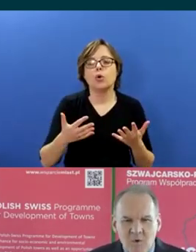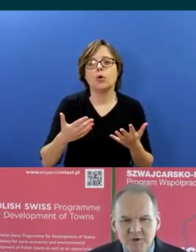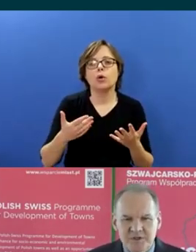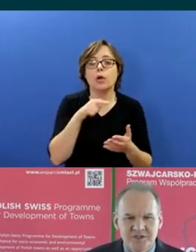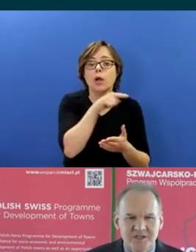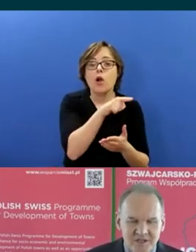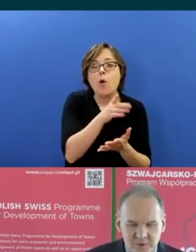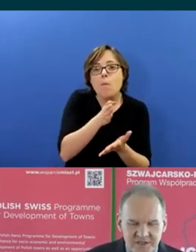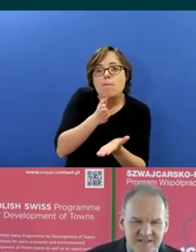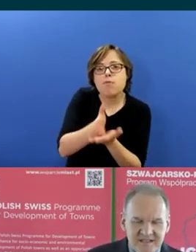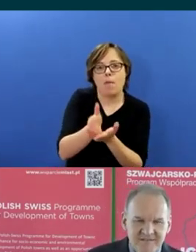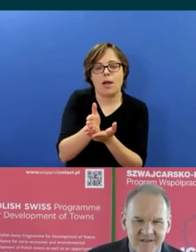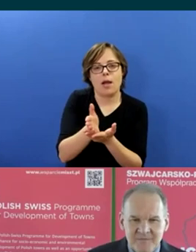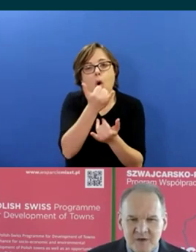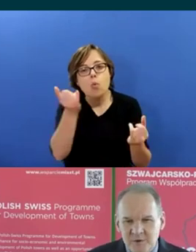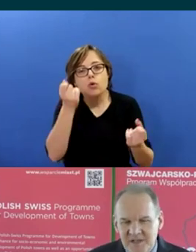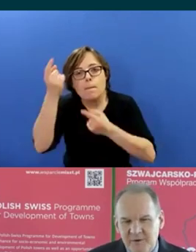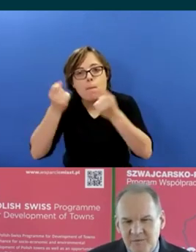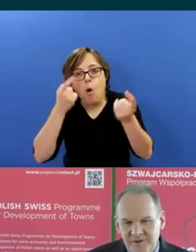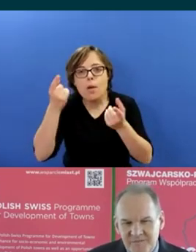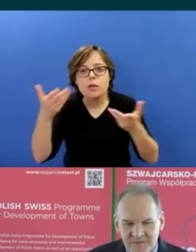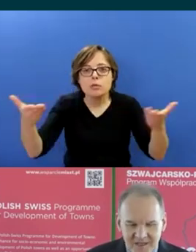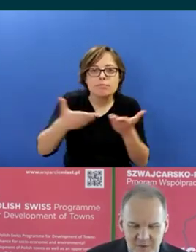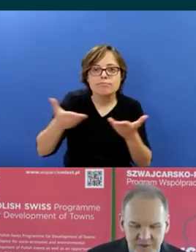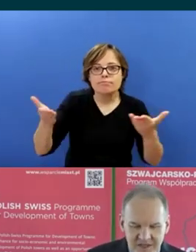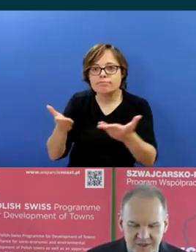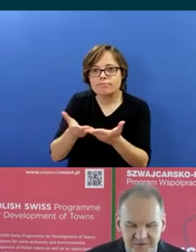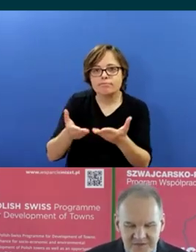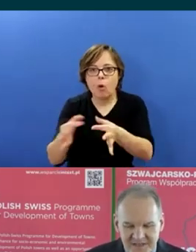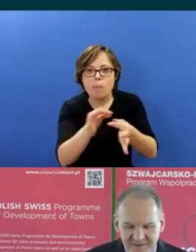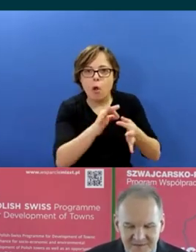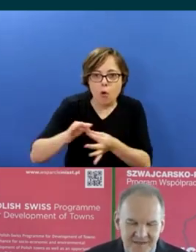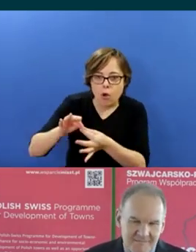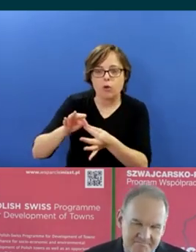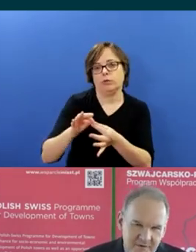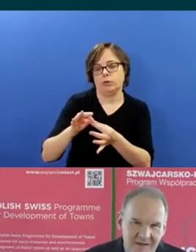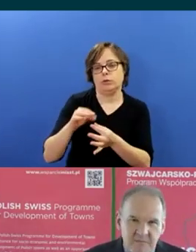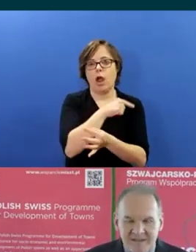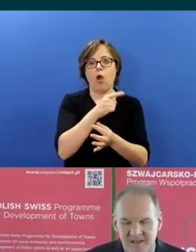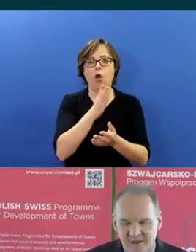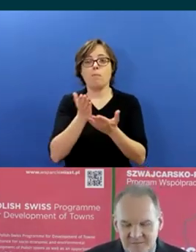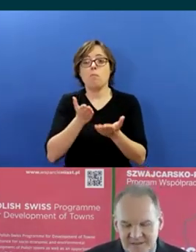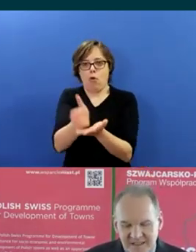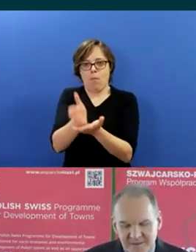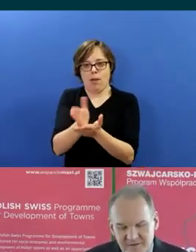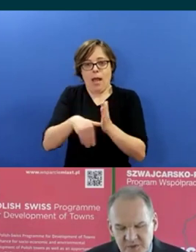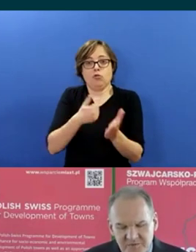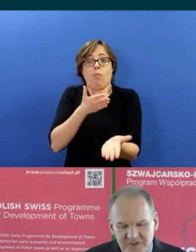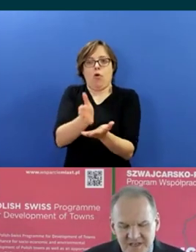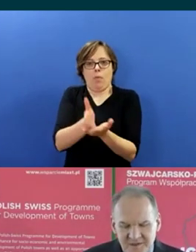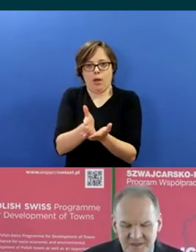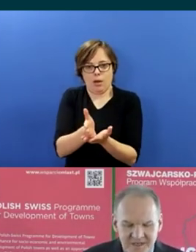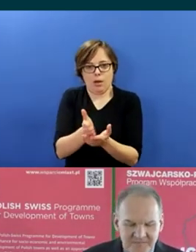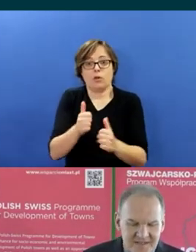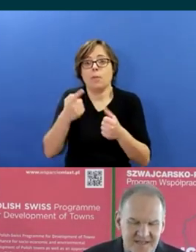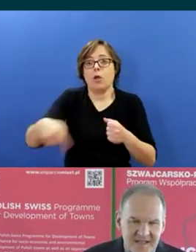guess this is how it explains this role in combining different circles, different environments,